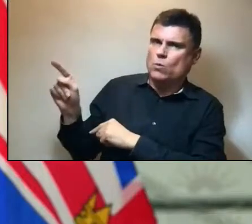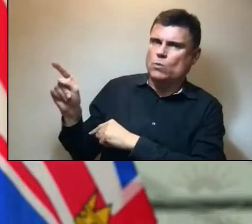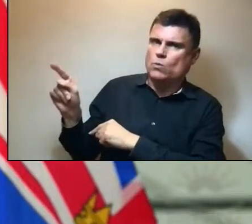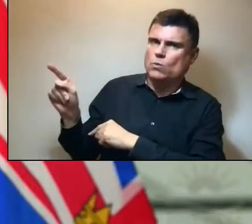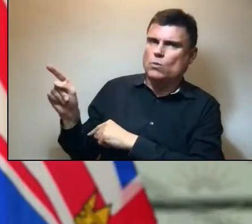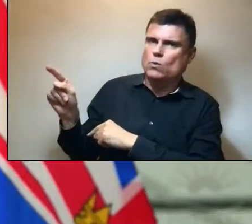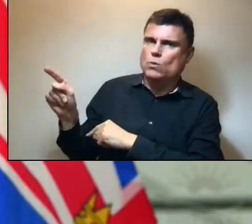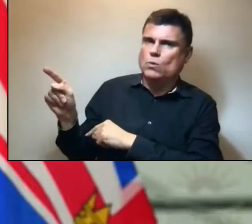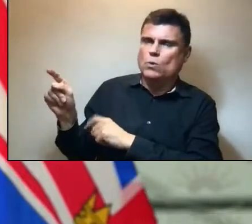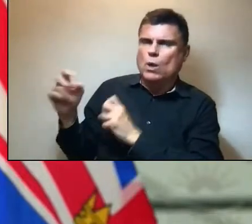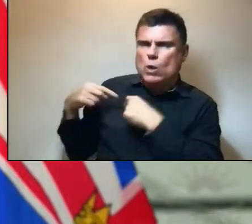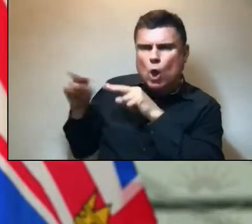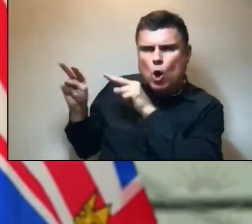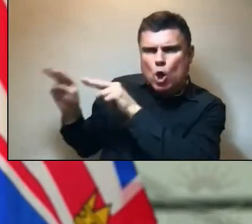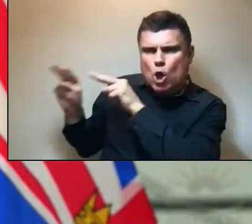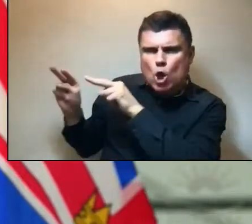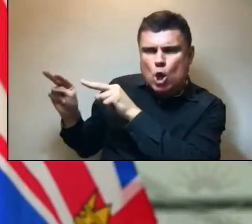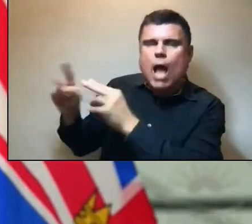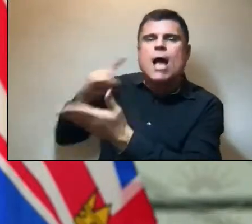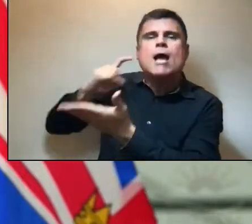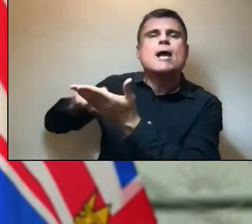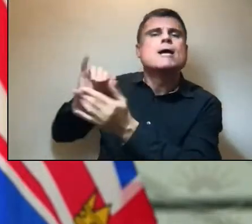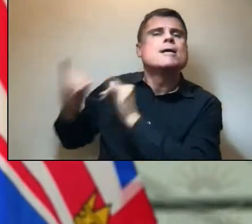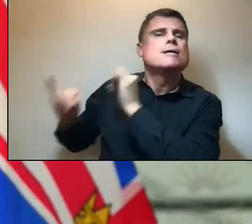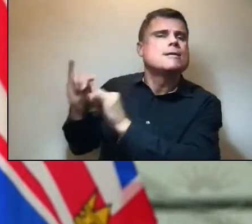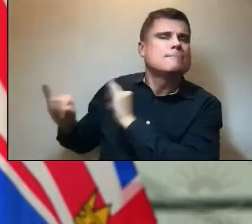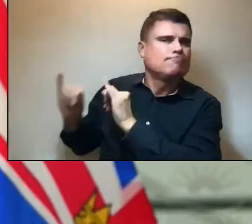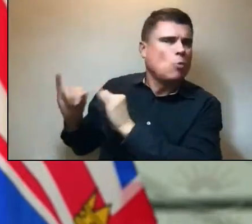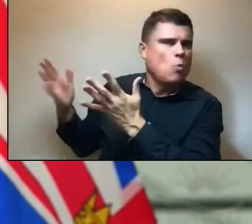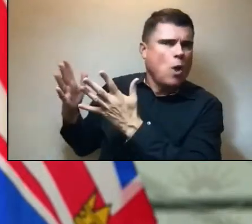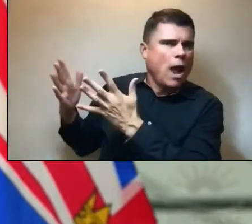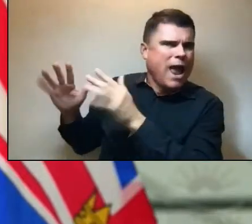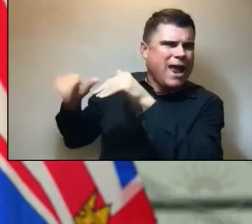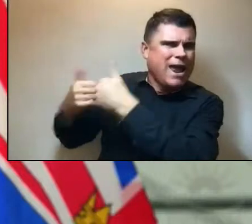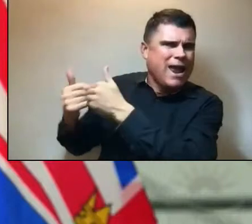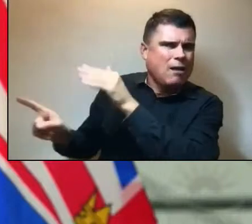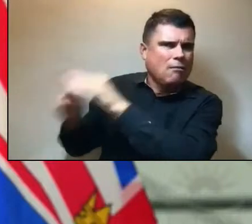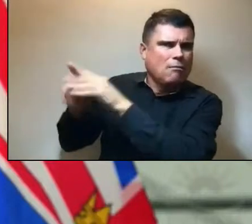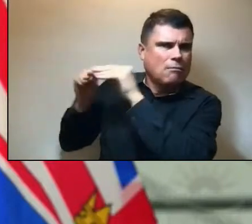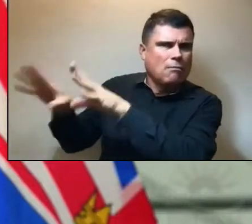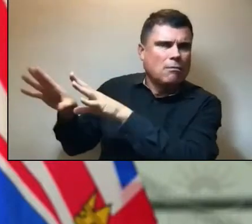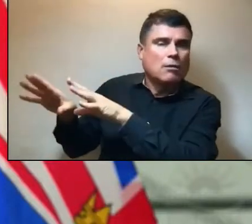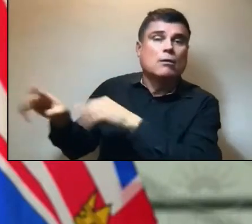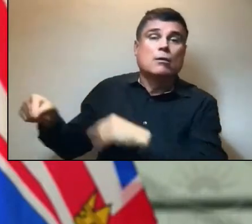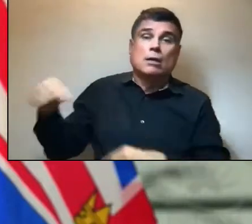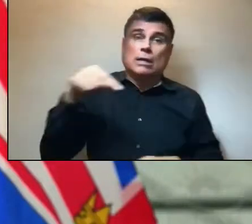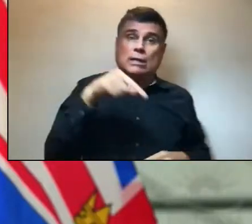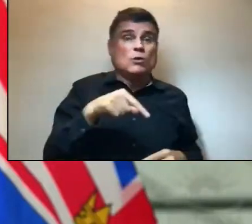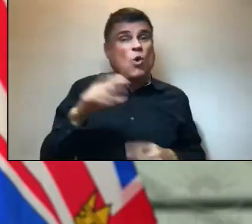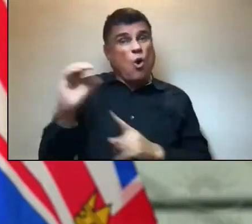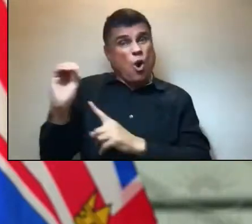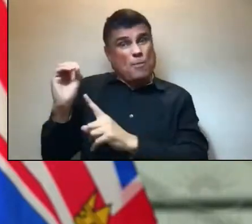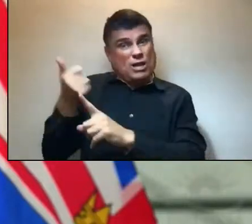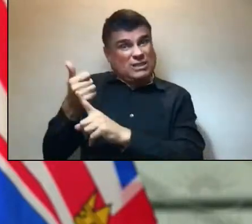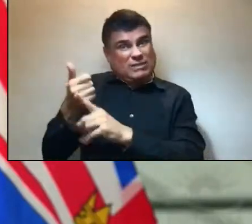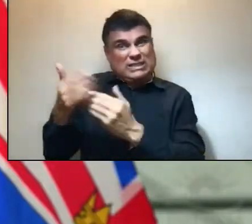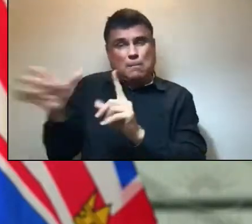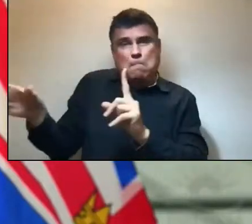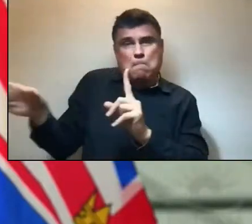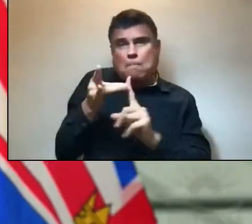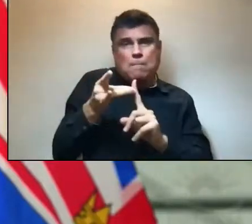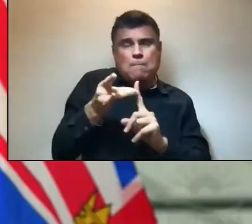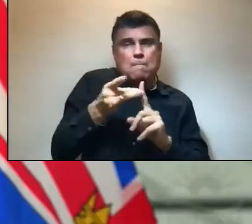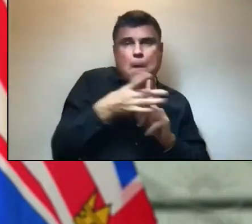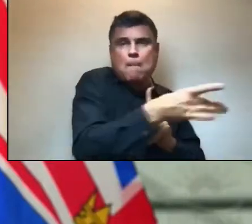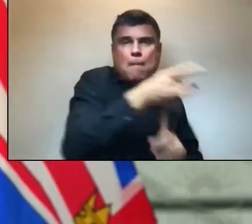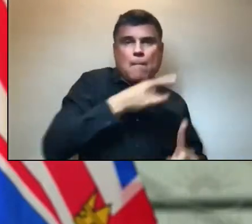sequencing. But we also know it's more transmissible. So it's a bit too early for us to say a timeline of what might